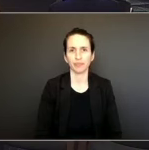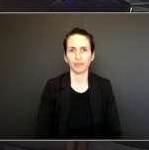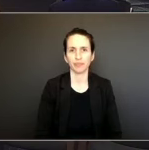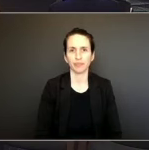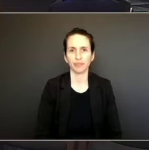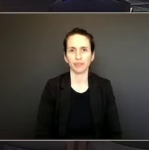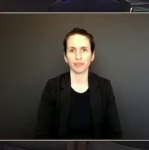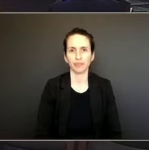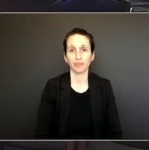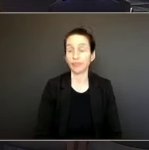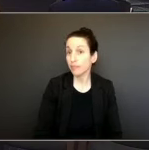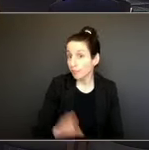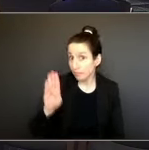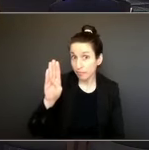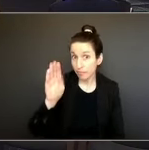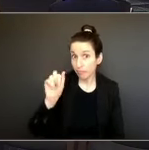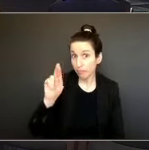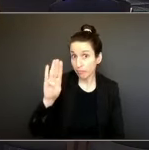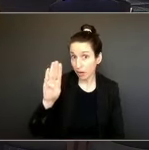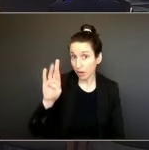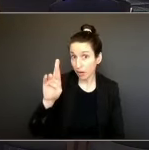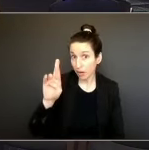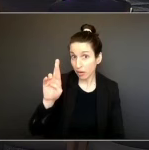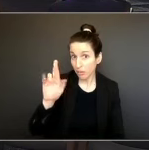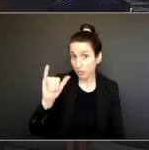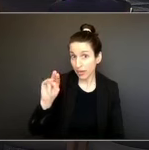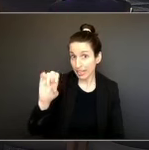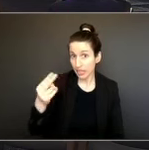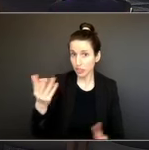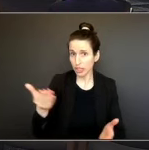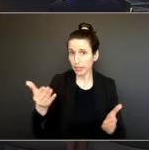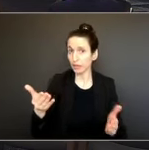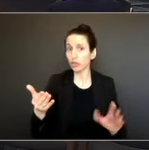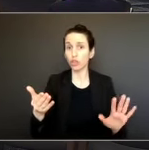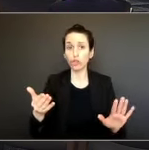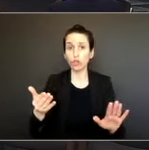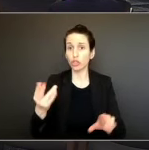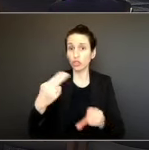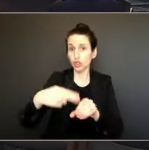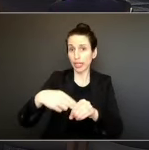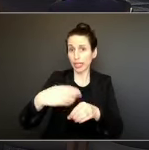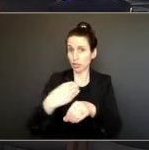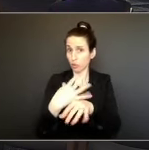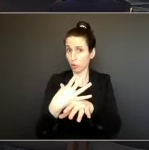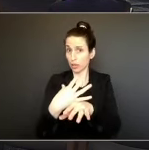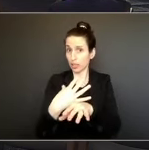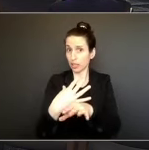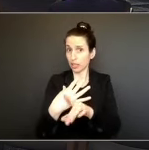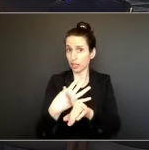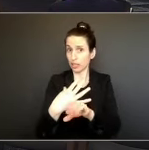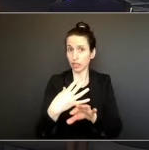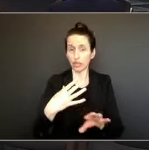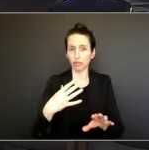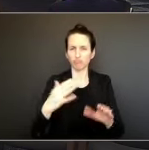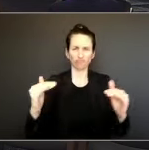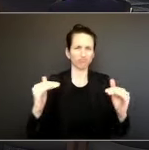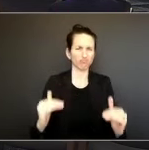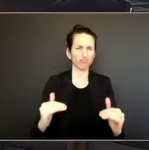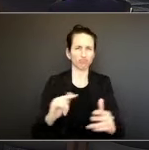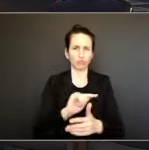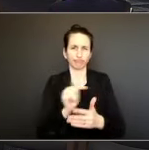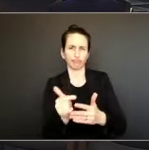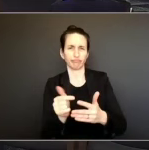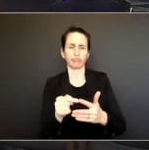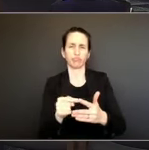Is Barb Rainish here, joining us remotely? Let's go on. We'll return. Let's go